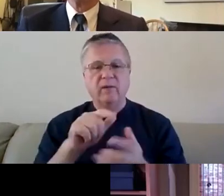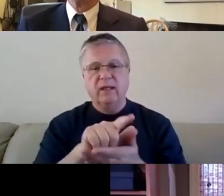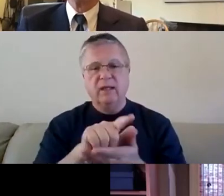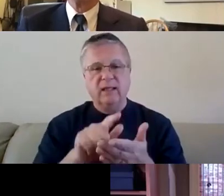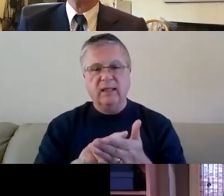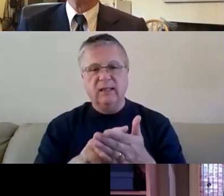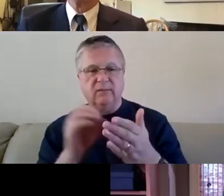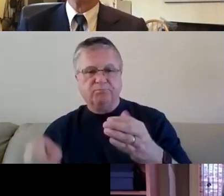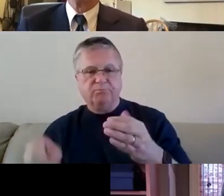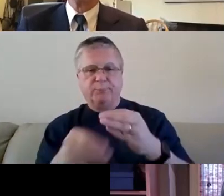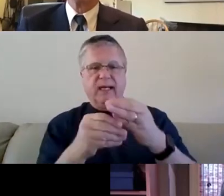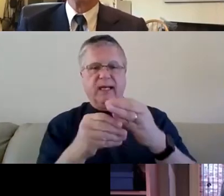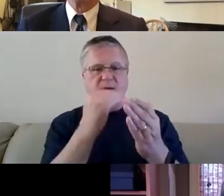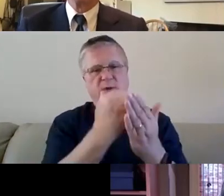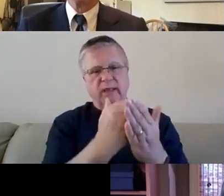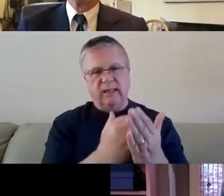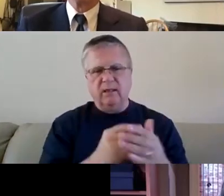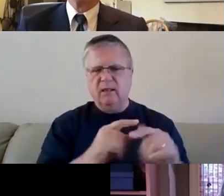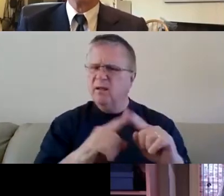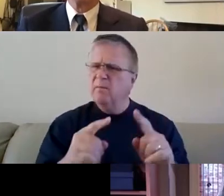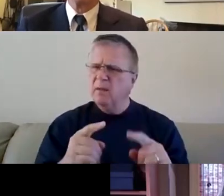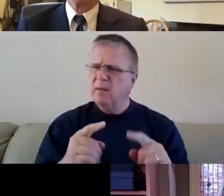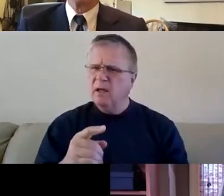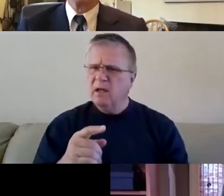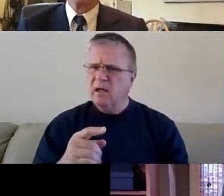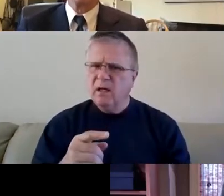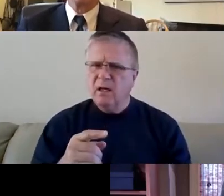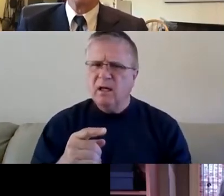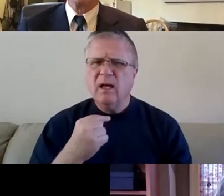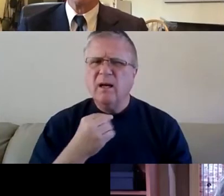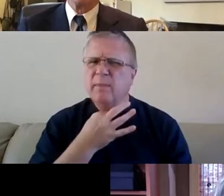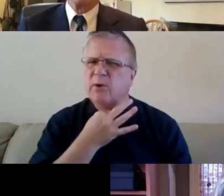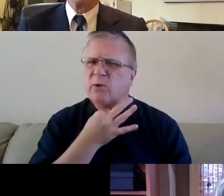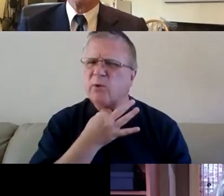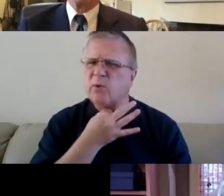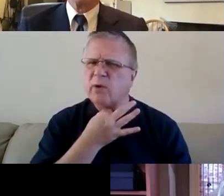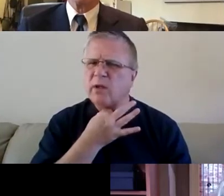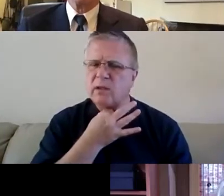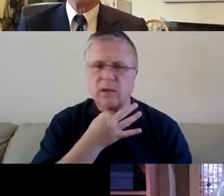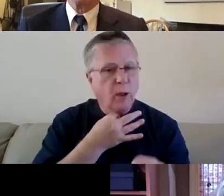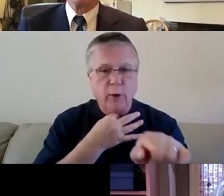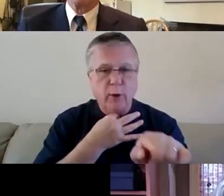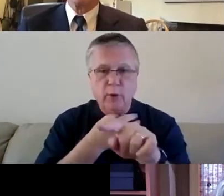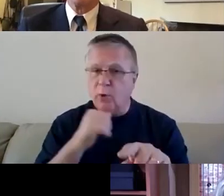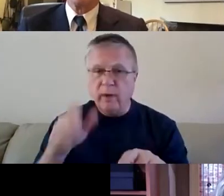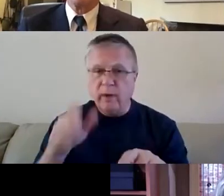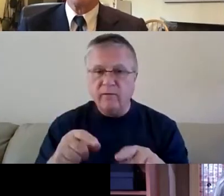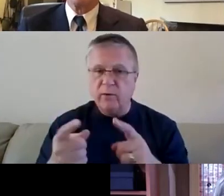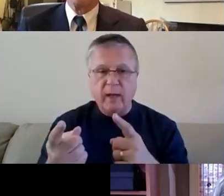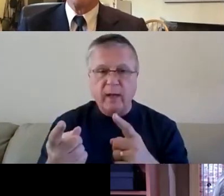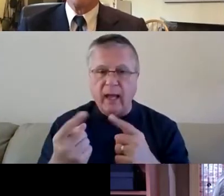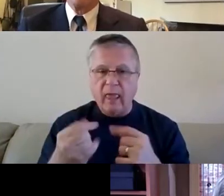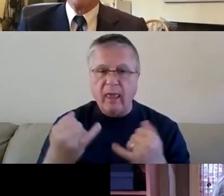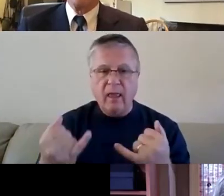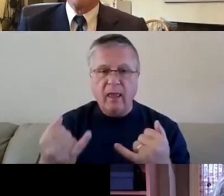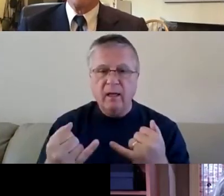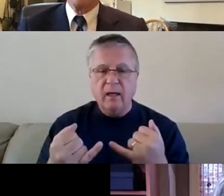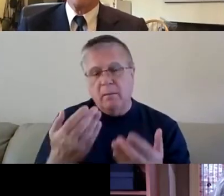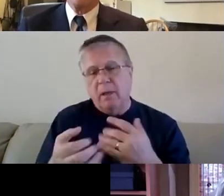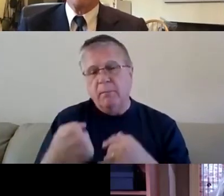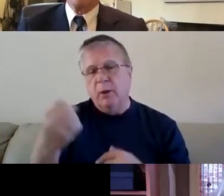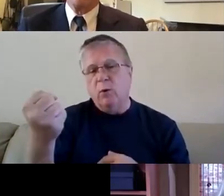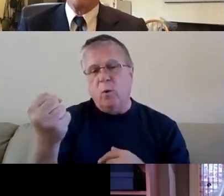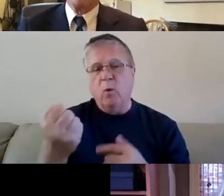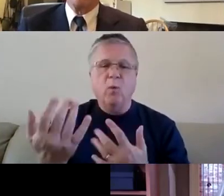agenda. But I am curious, and you don't really need to answer this now, and maybe it will wait, but I will